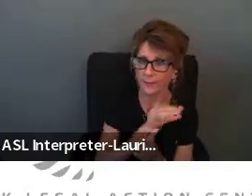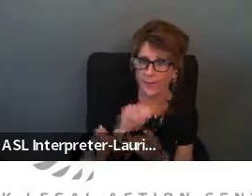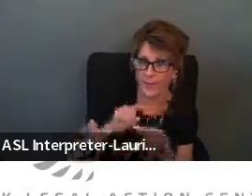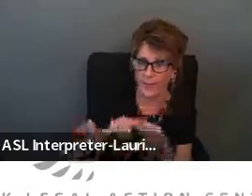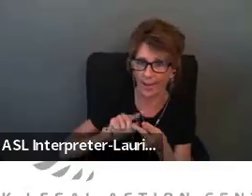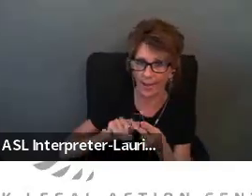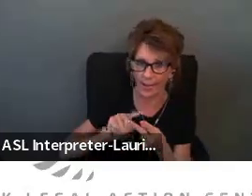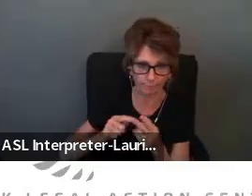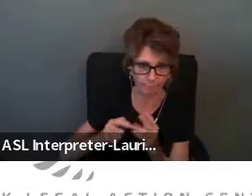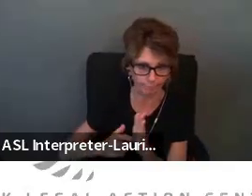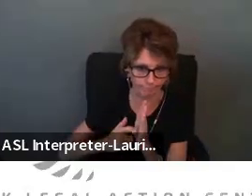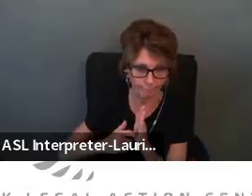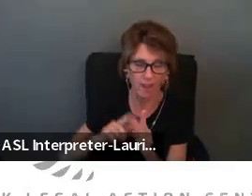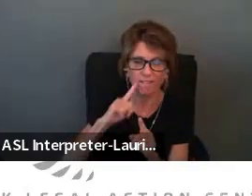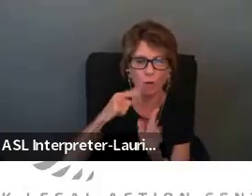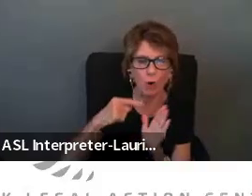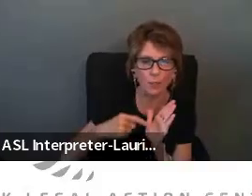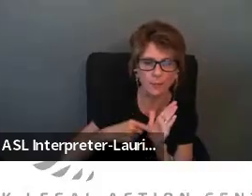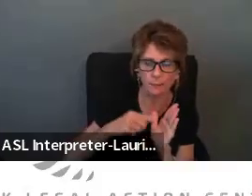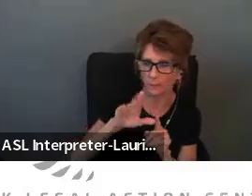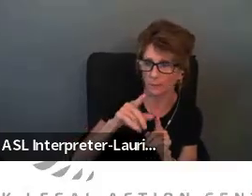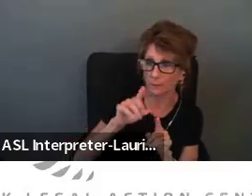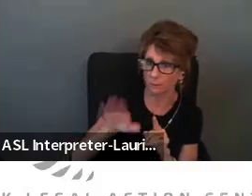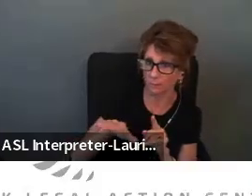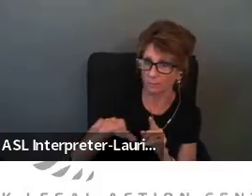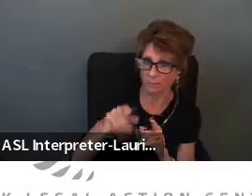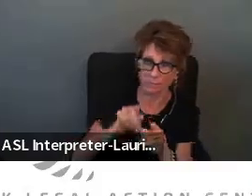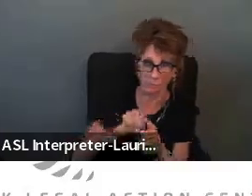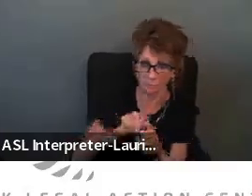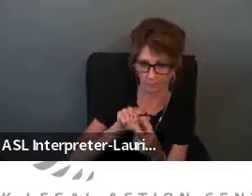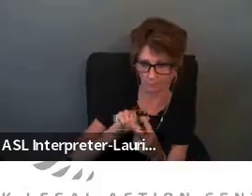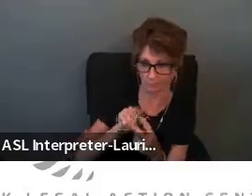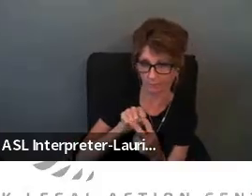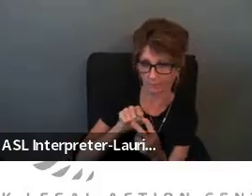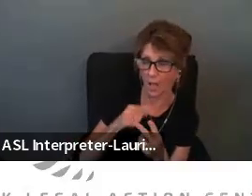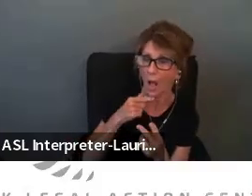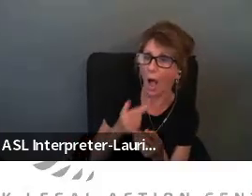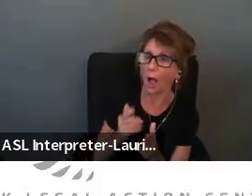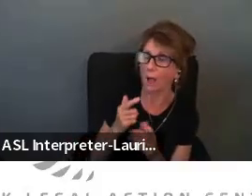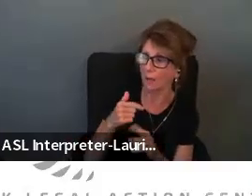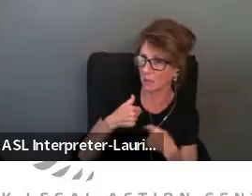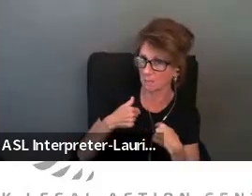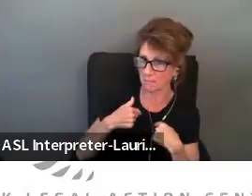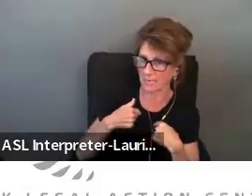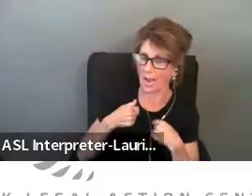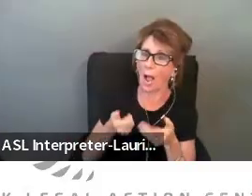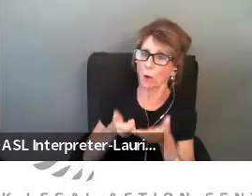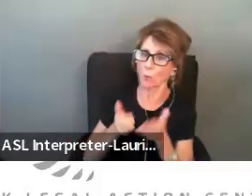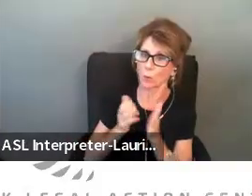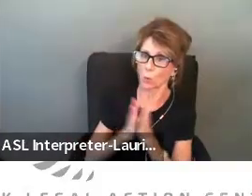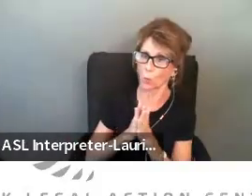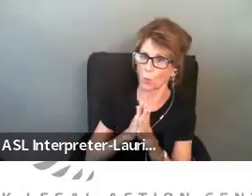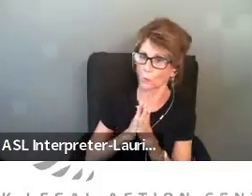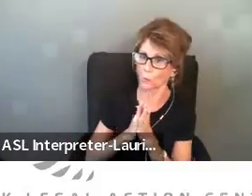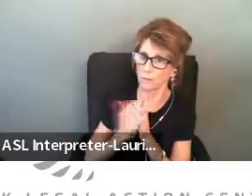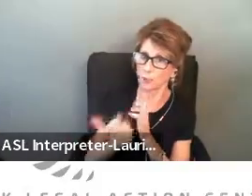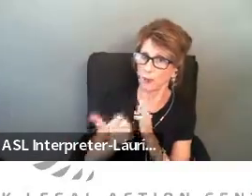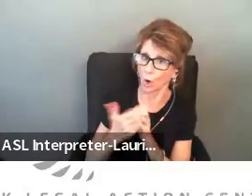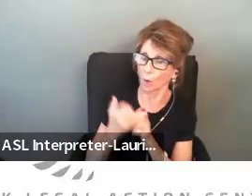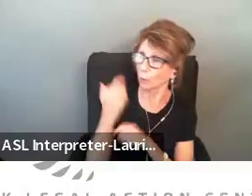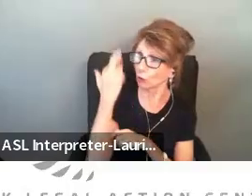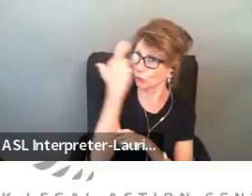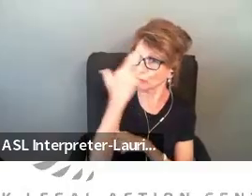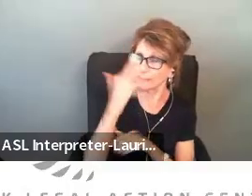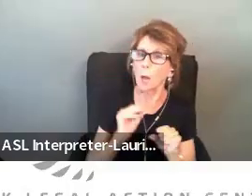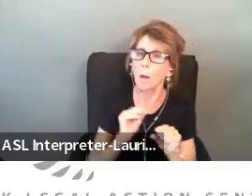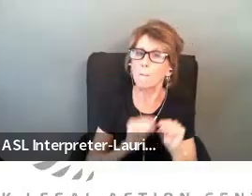Procedural accommodation, whenever you say to the landlord, I am requesting accommodation based on my mobility